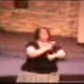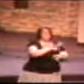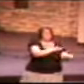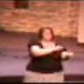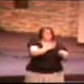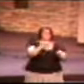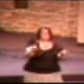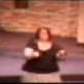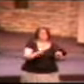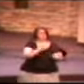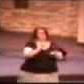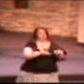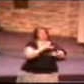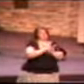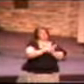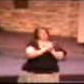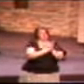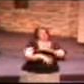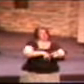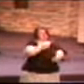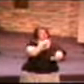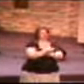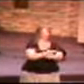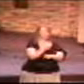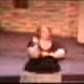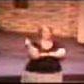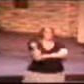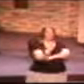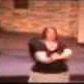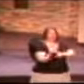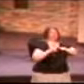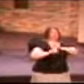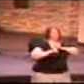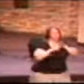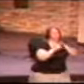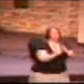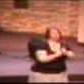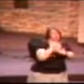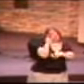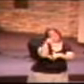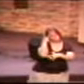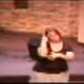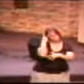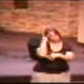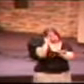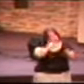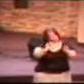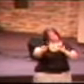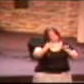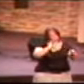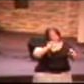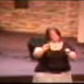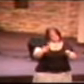to rights he came to start a political movement